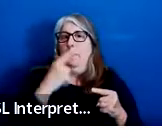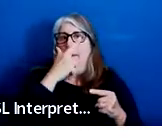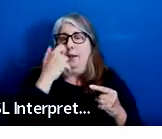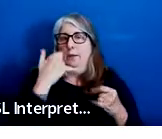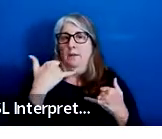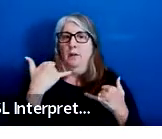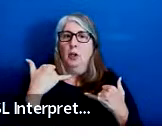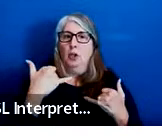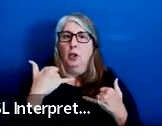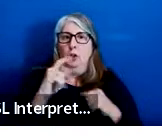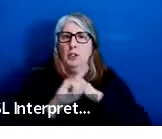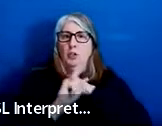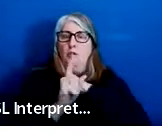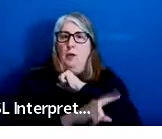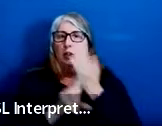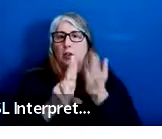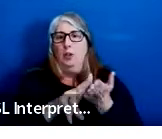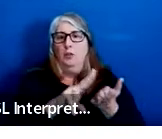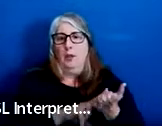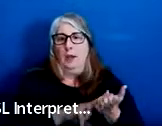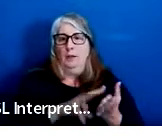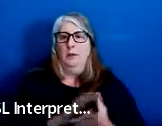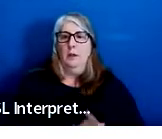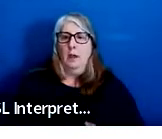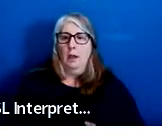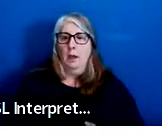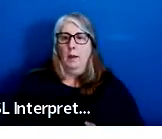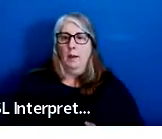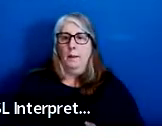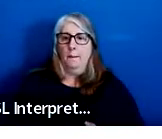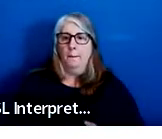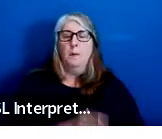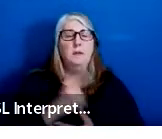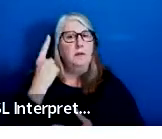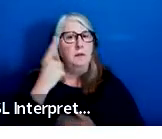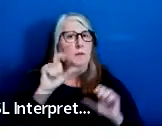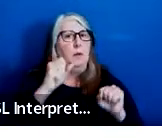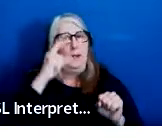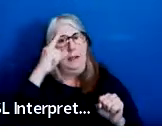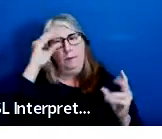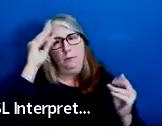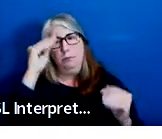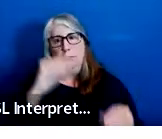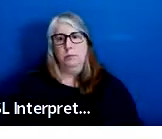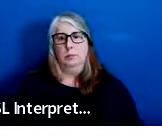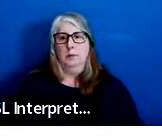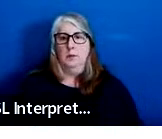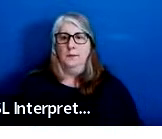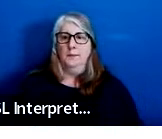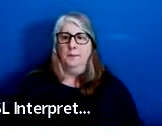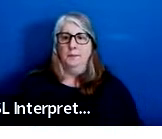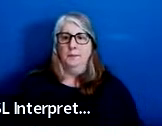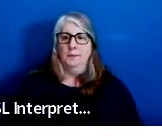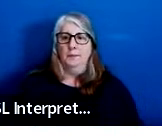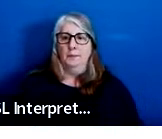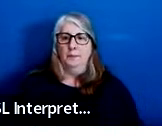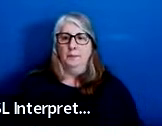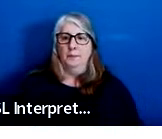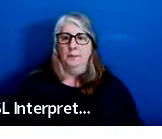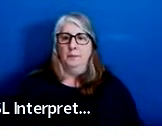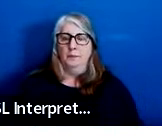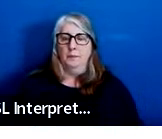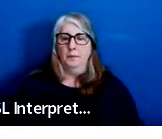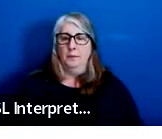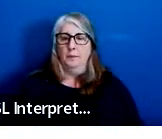current trash hauler contract, but certainly something we can take into consideration for the future. How do we know if our compost